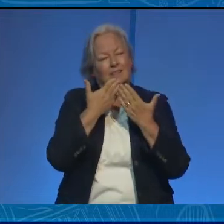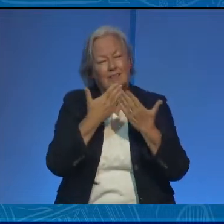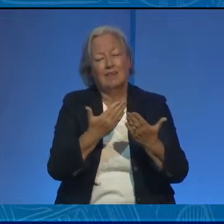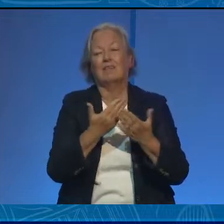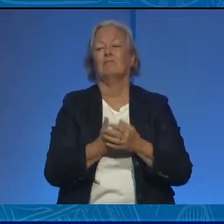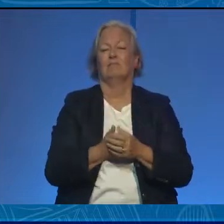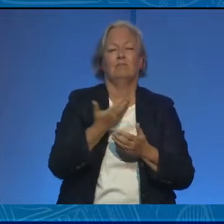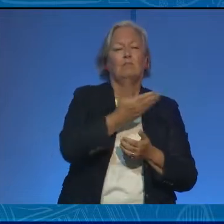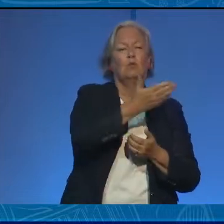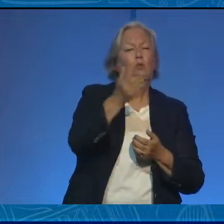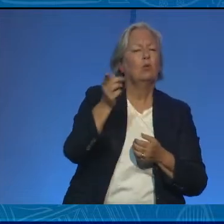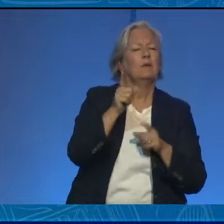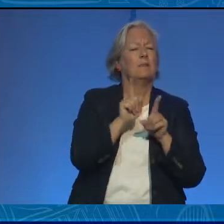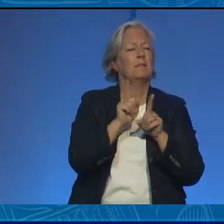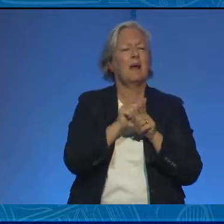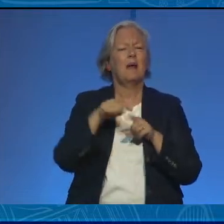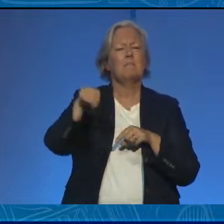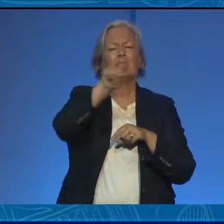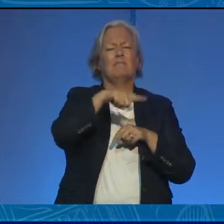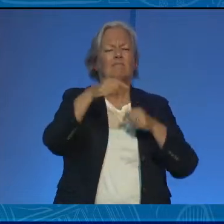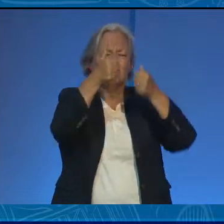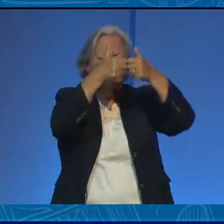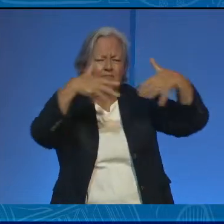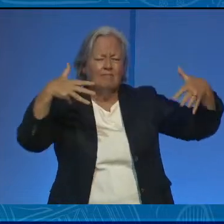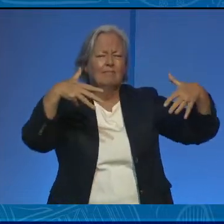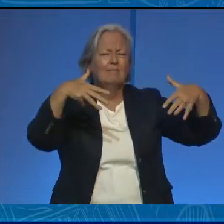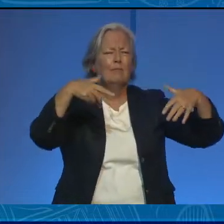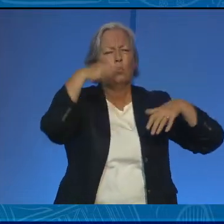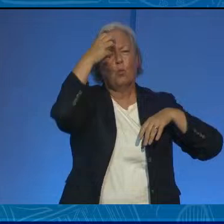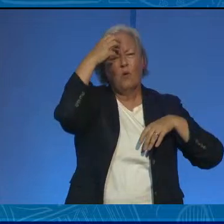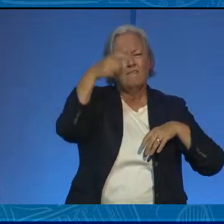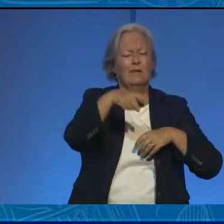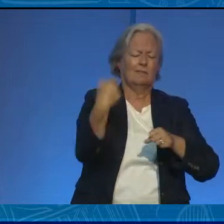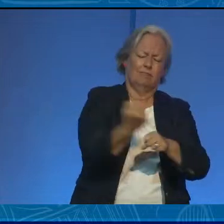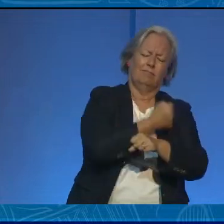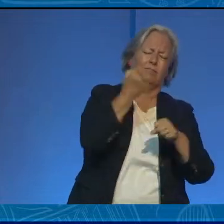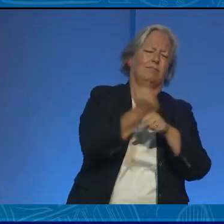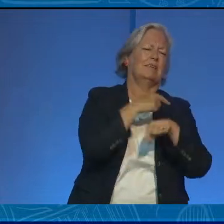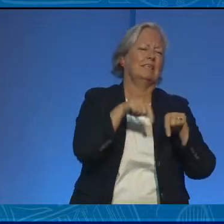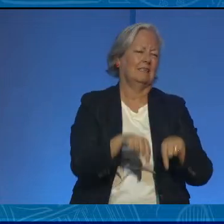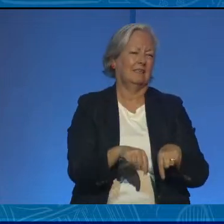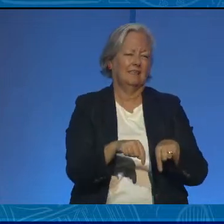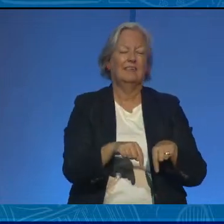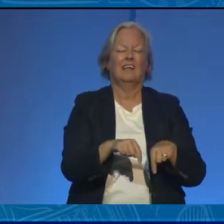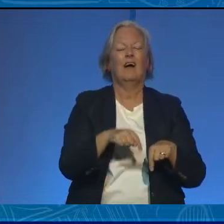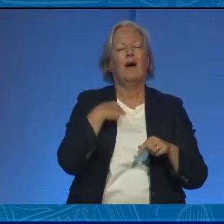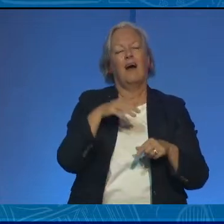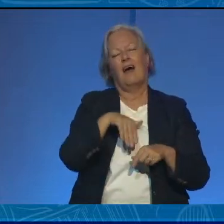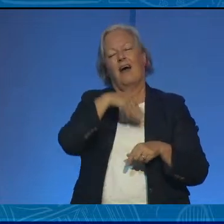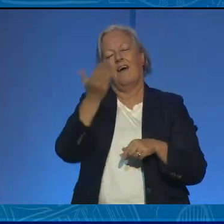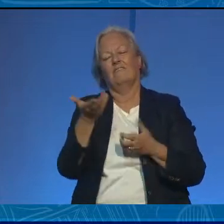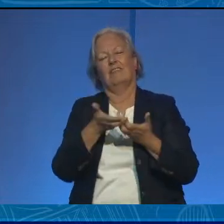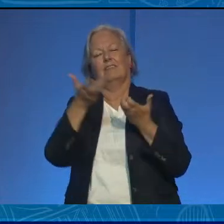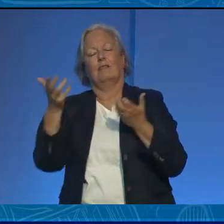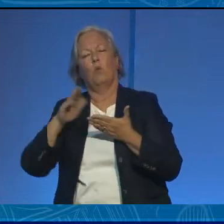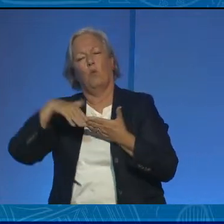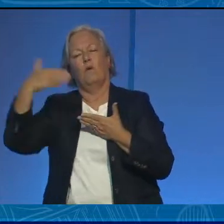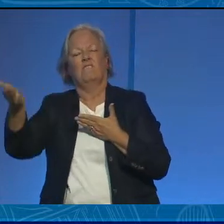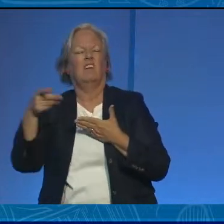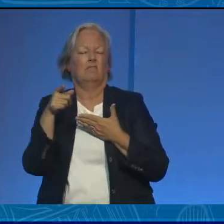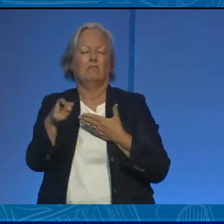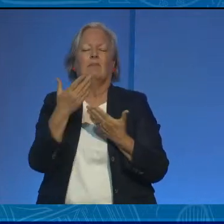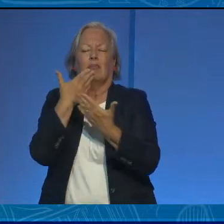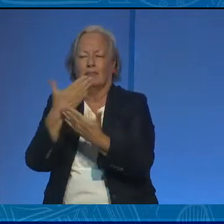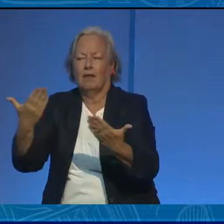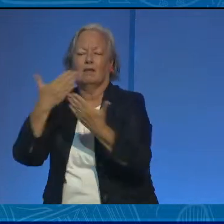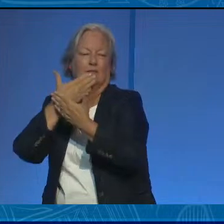interagency committee that worked tirelessly for this conference. We have had a separate Thanksgiving prior to this. This has